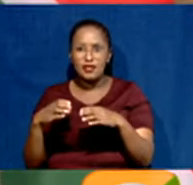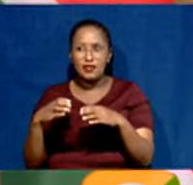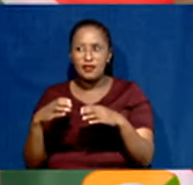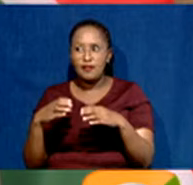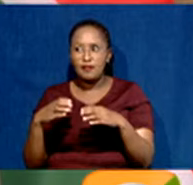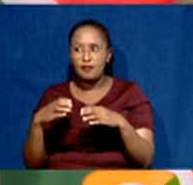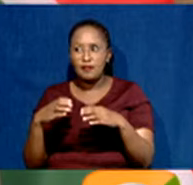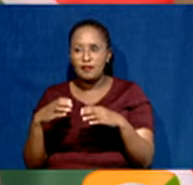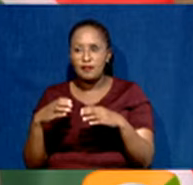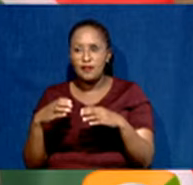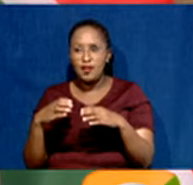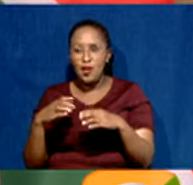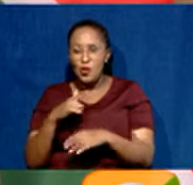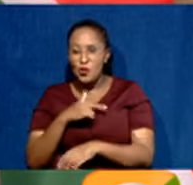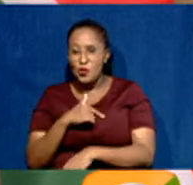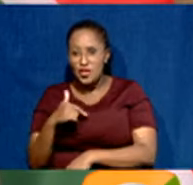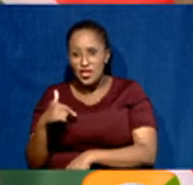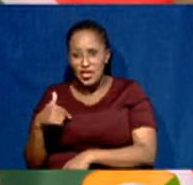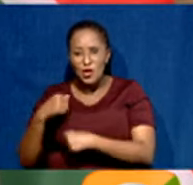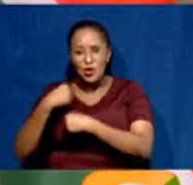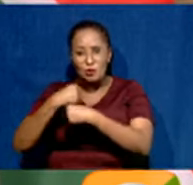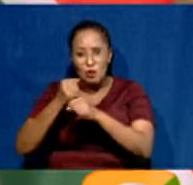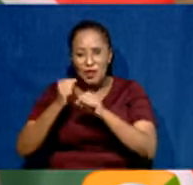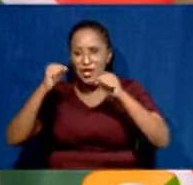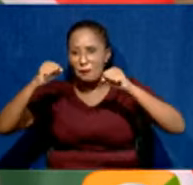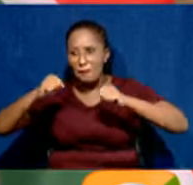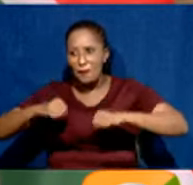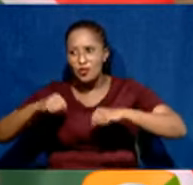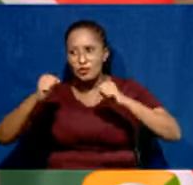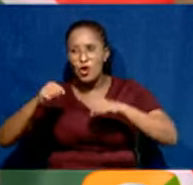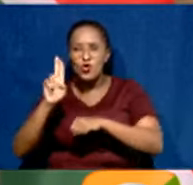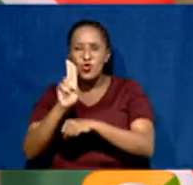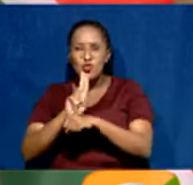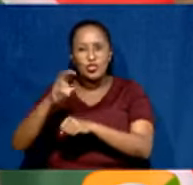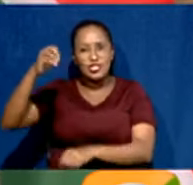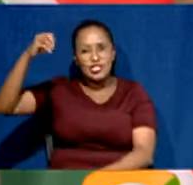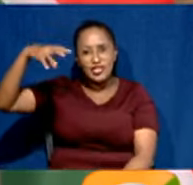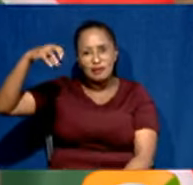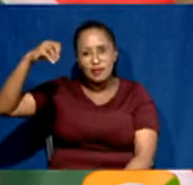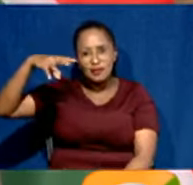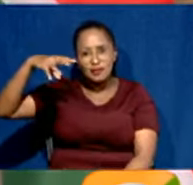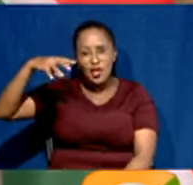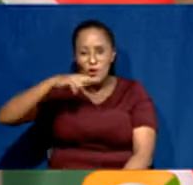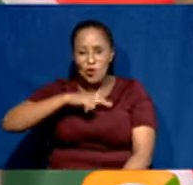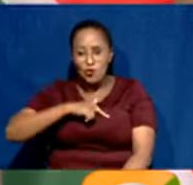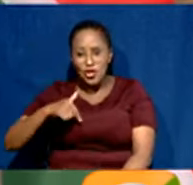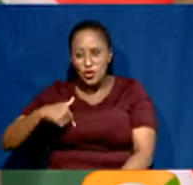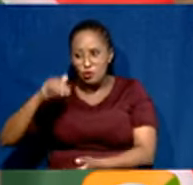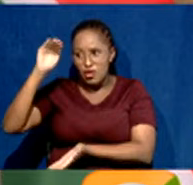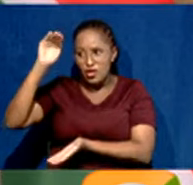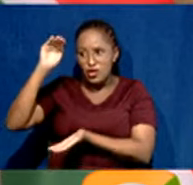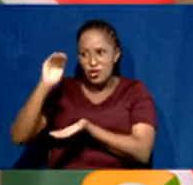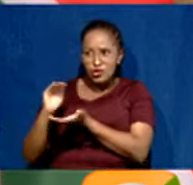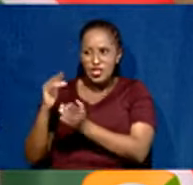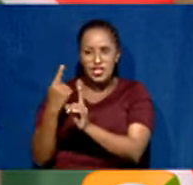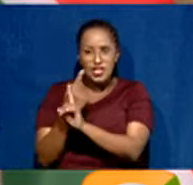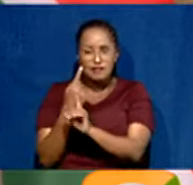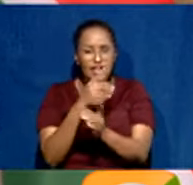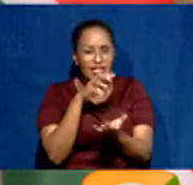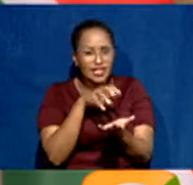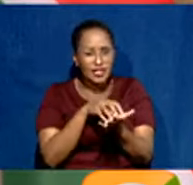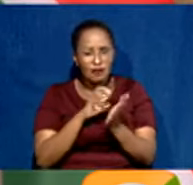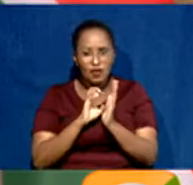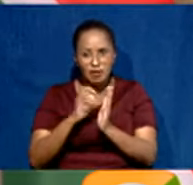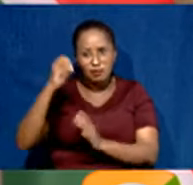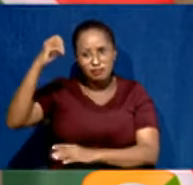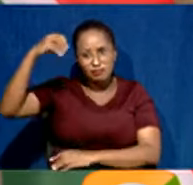we are saying. Because we have made it possible for them to use electricity. We have reduced, in certain cases,